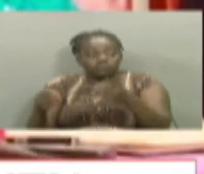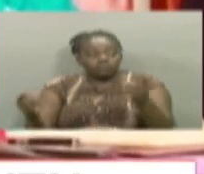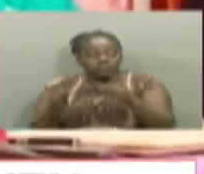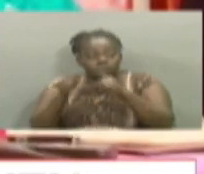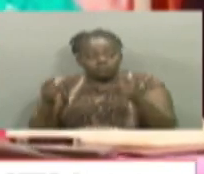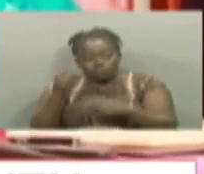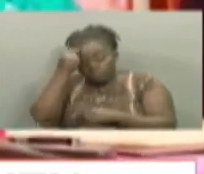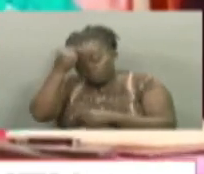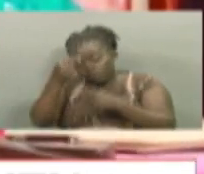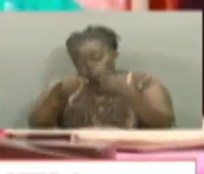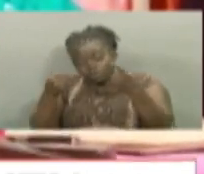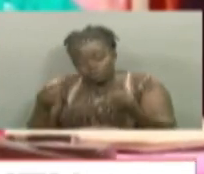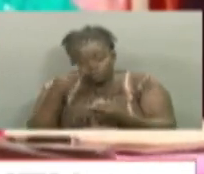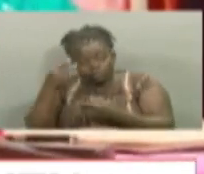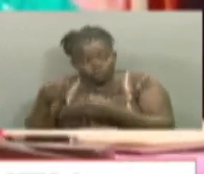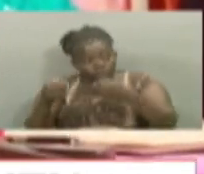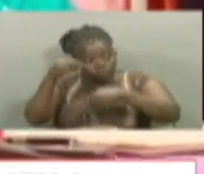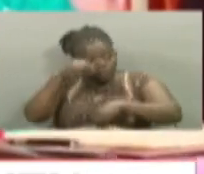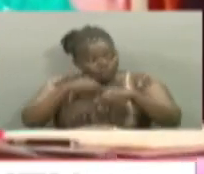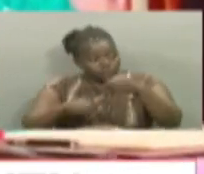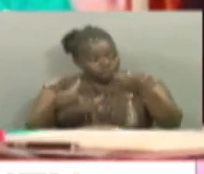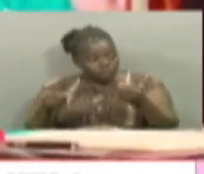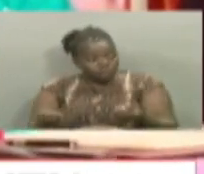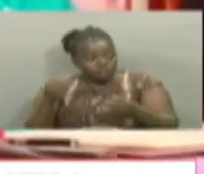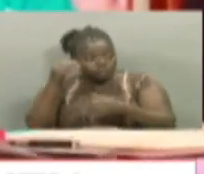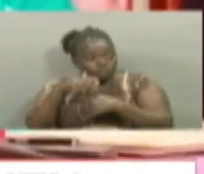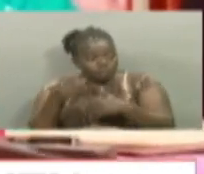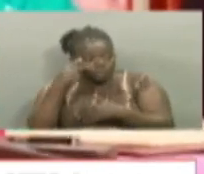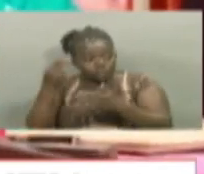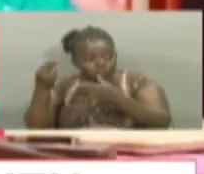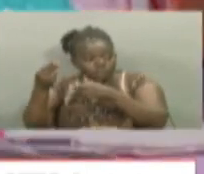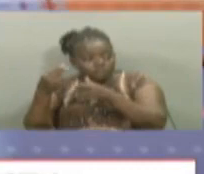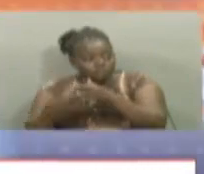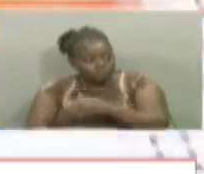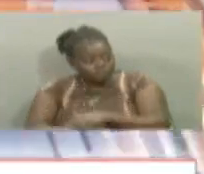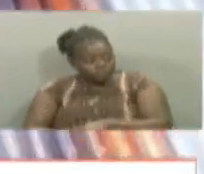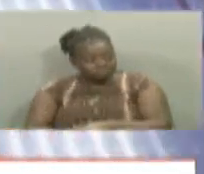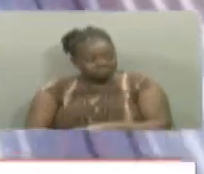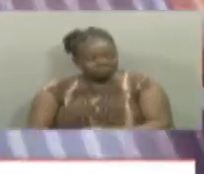gavumenti bongera okukuba tooki mu bululu obuzze buddibwamu n'oluvannyuma balabe ekiddako.